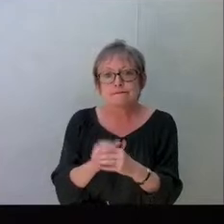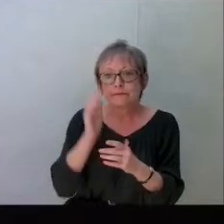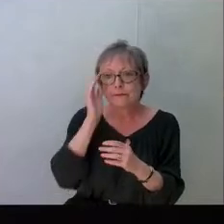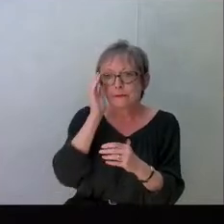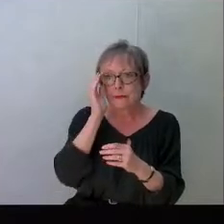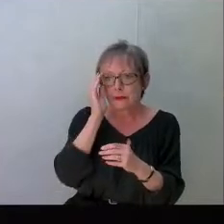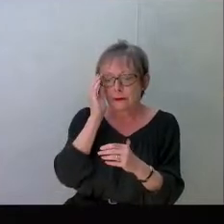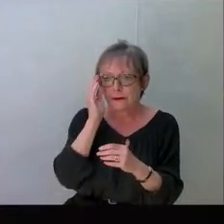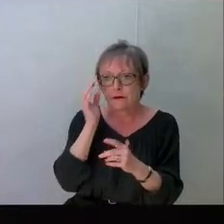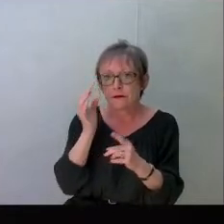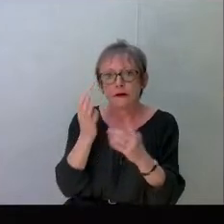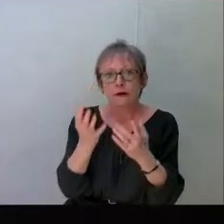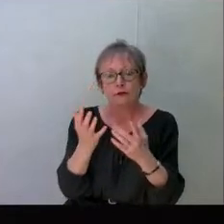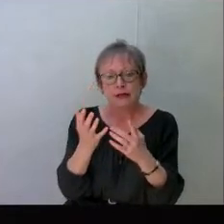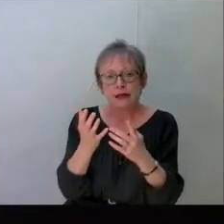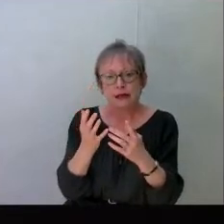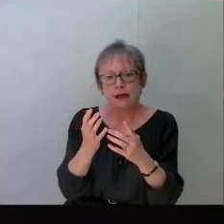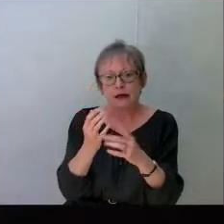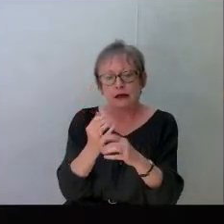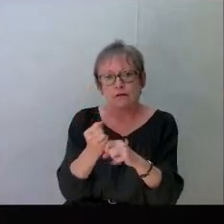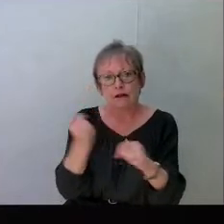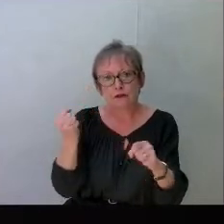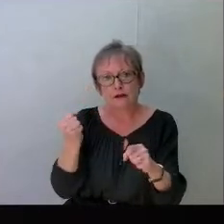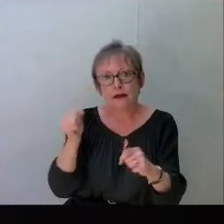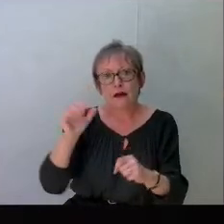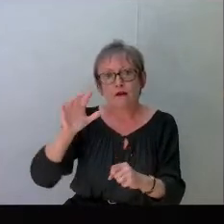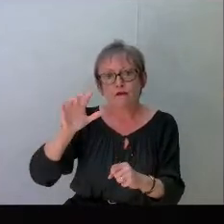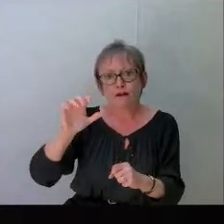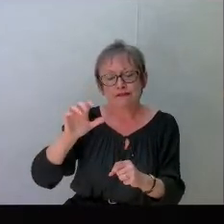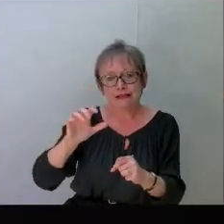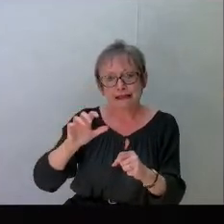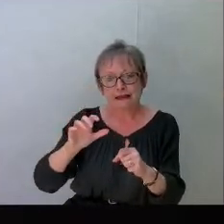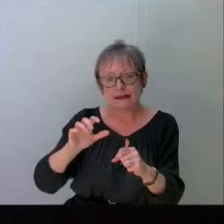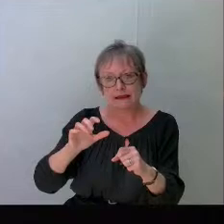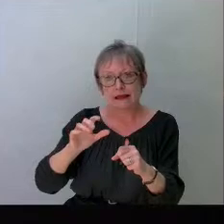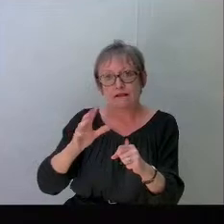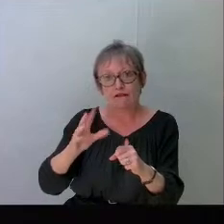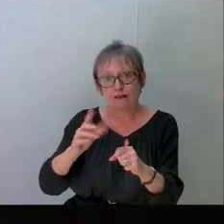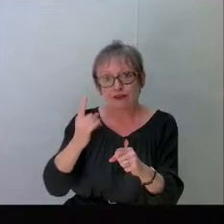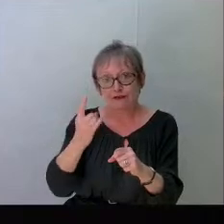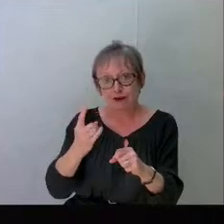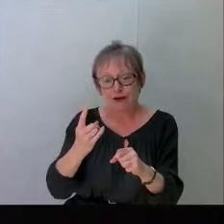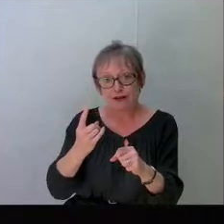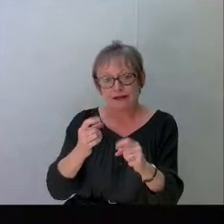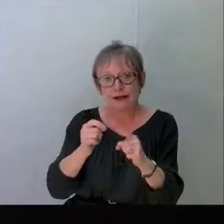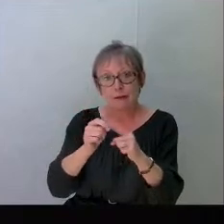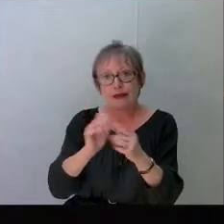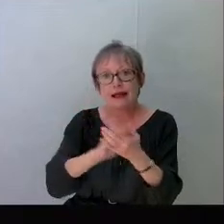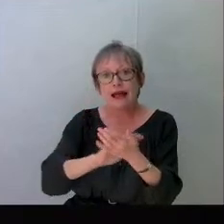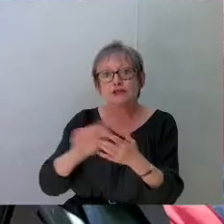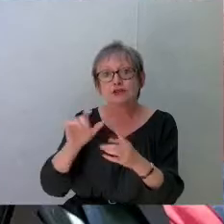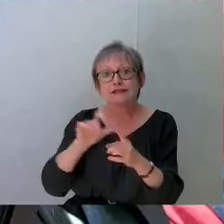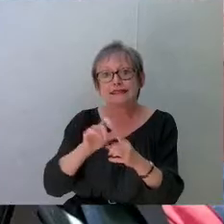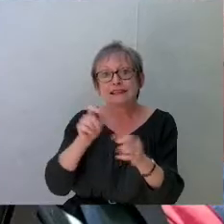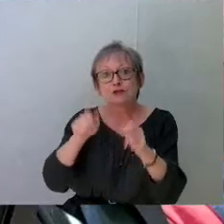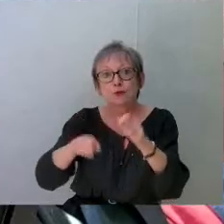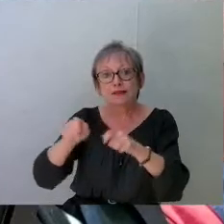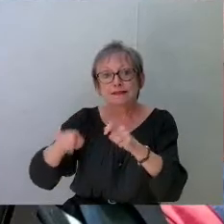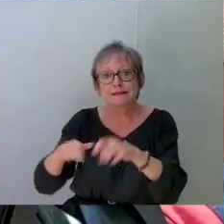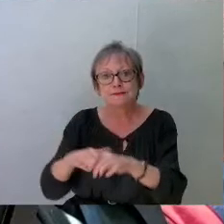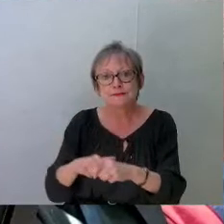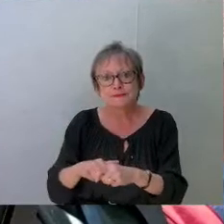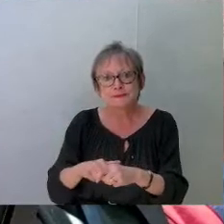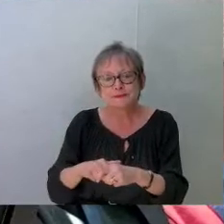Today, we graduate Philip's 50th and 51st PhD students. It's a